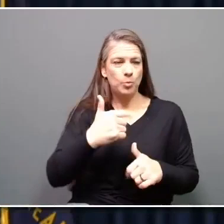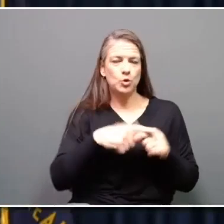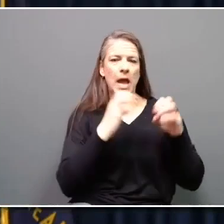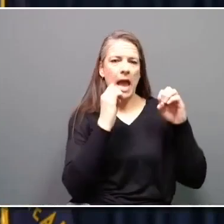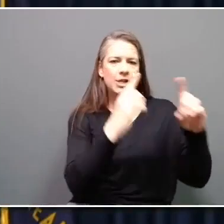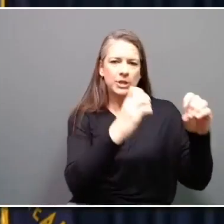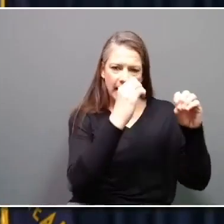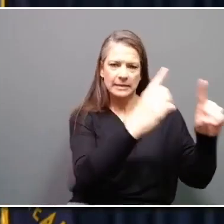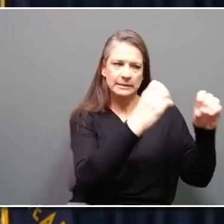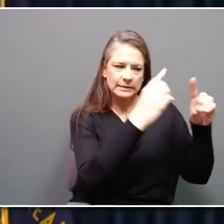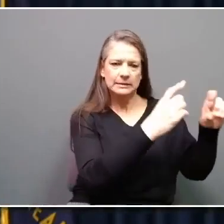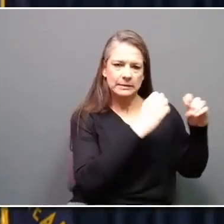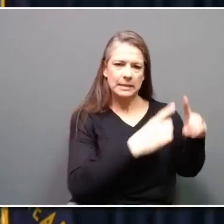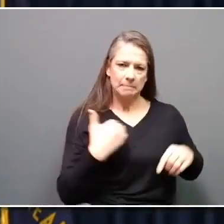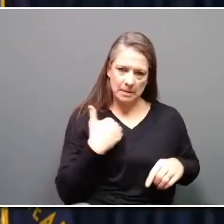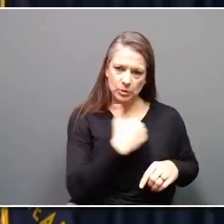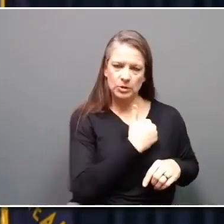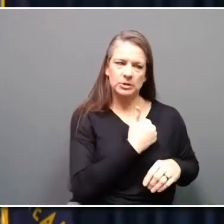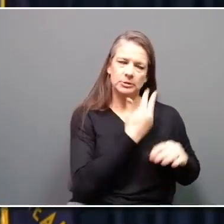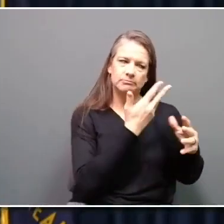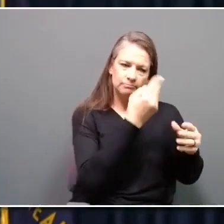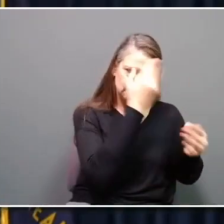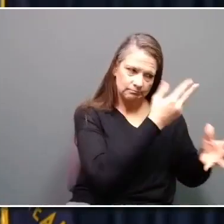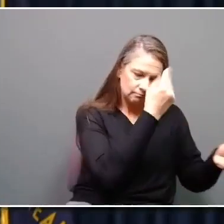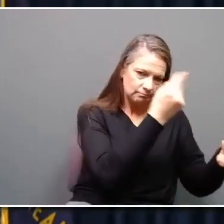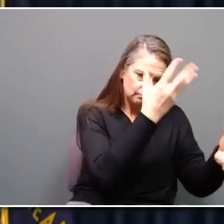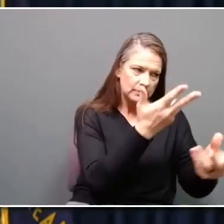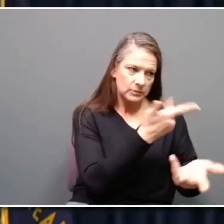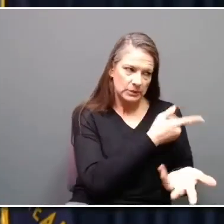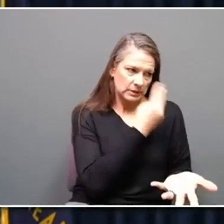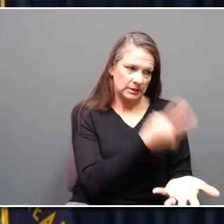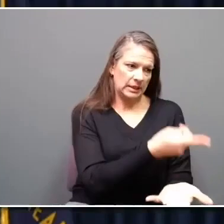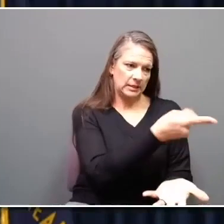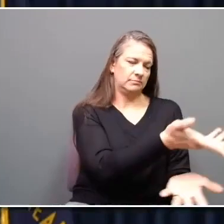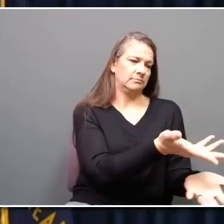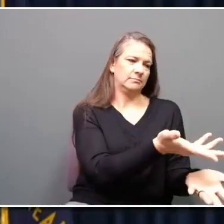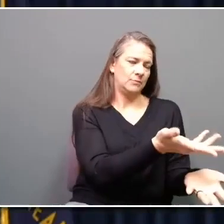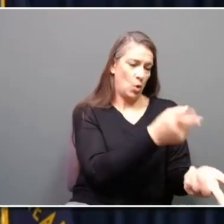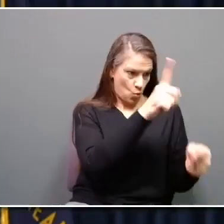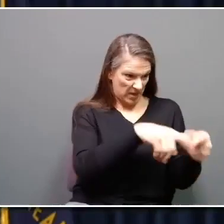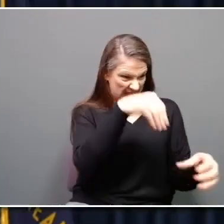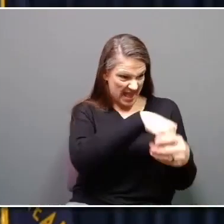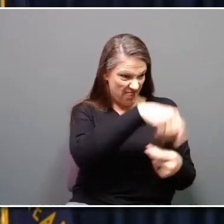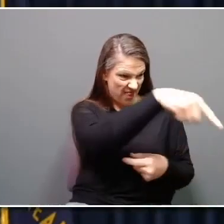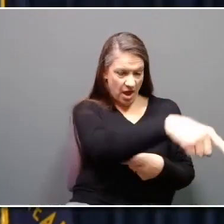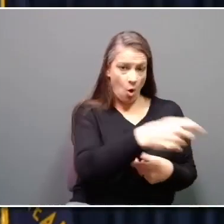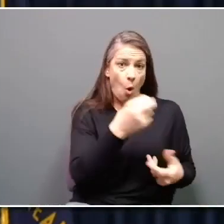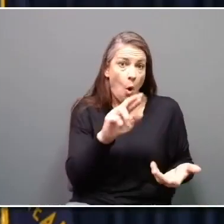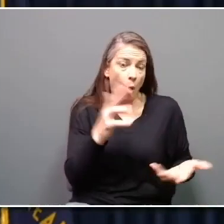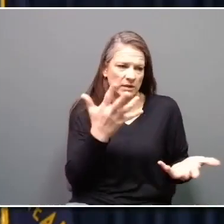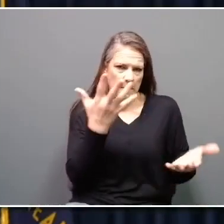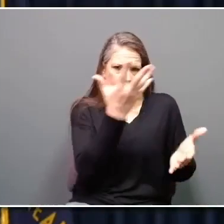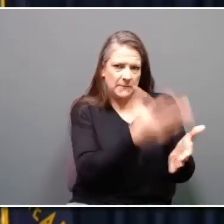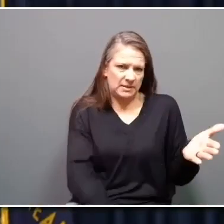process for the members that can hopefully show what is in or not in. They can decide what's important